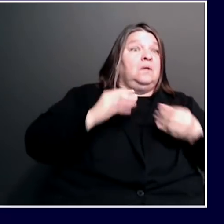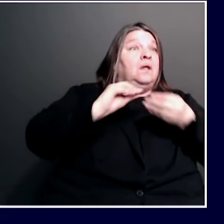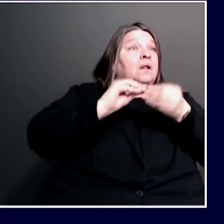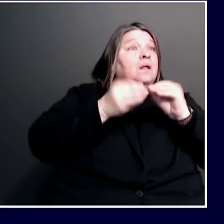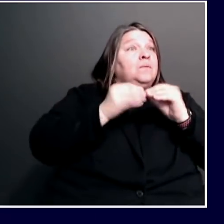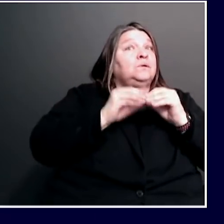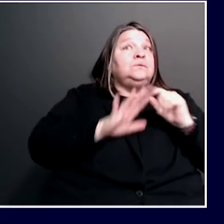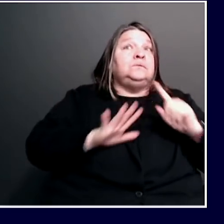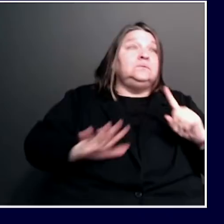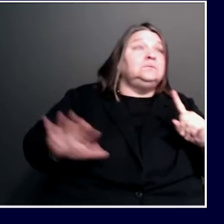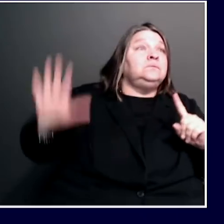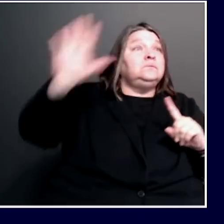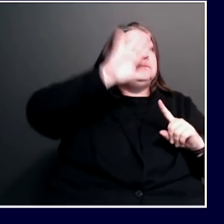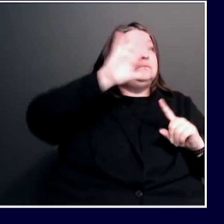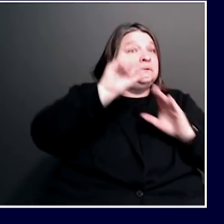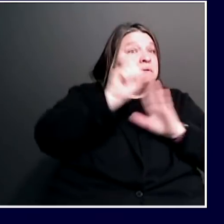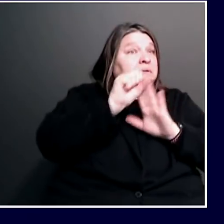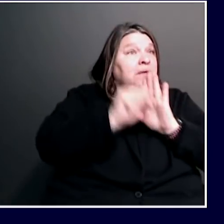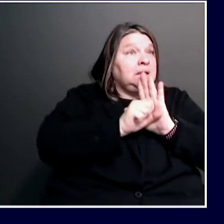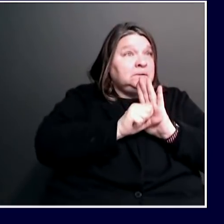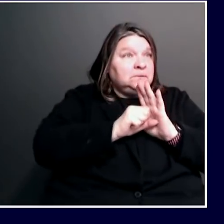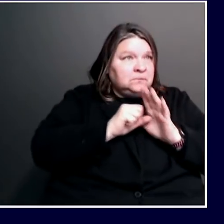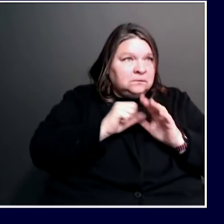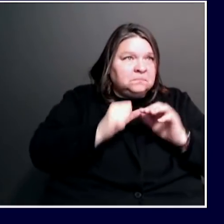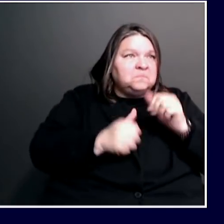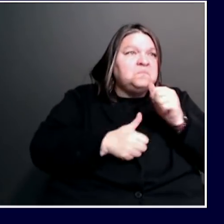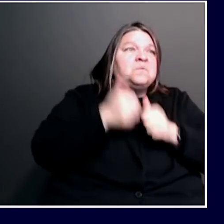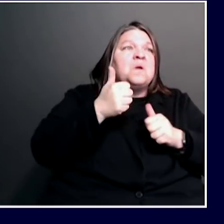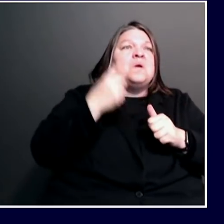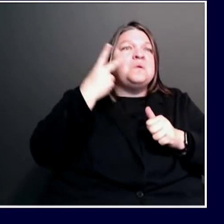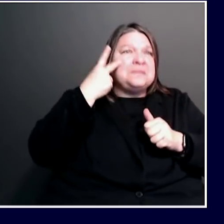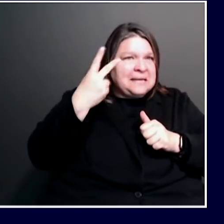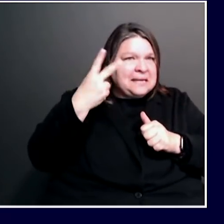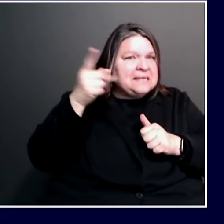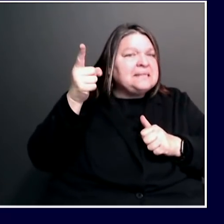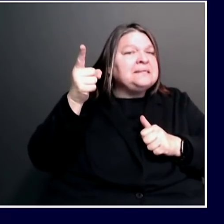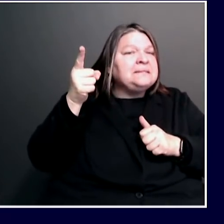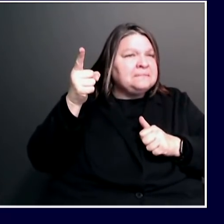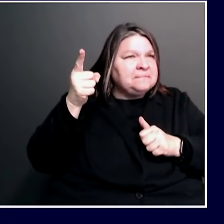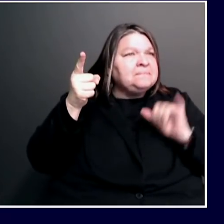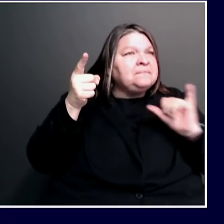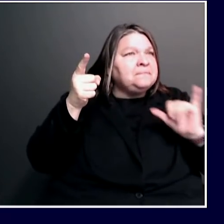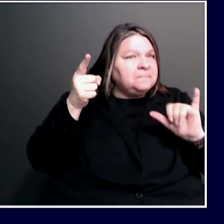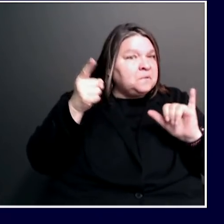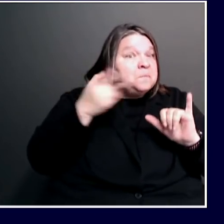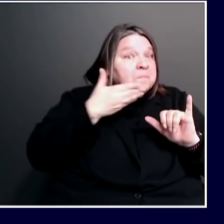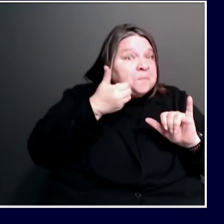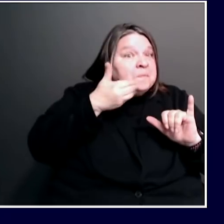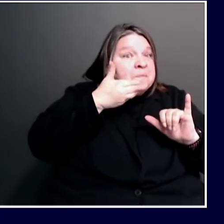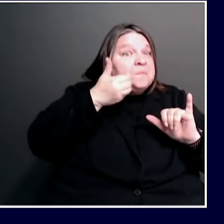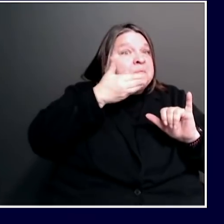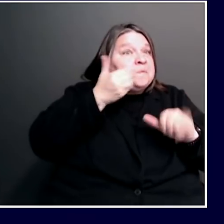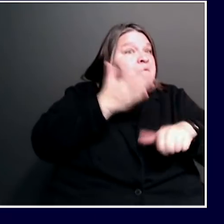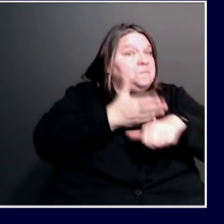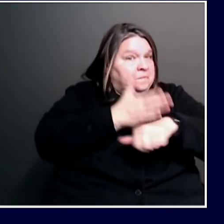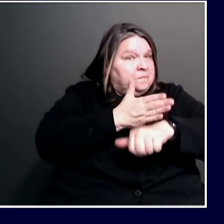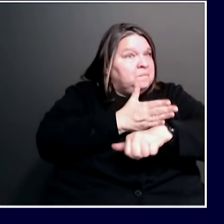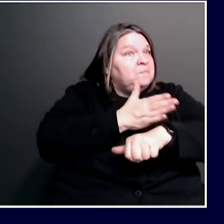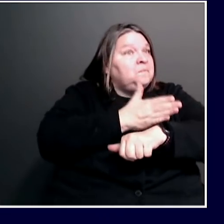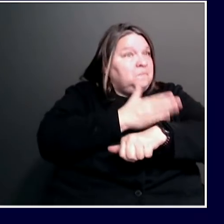manifesting themselves in hospitals with fairly dramatic improvements in the last week. All that said, as